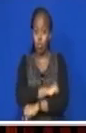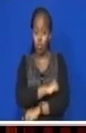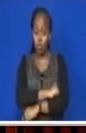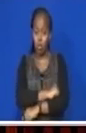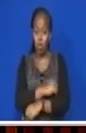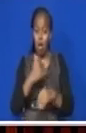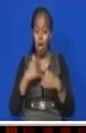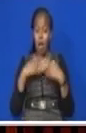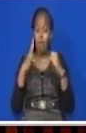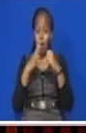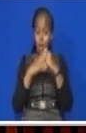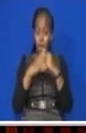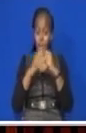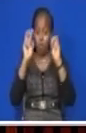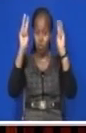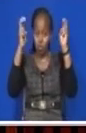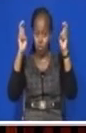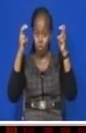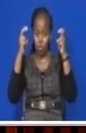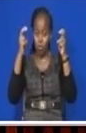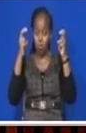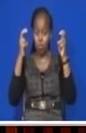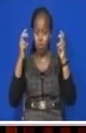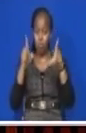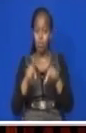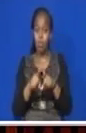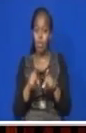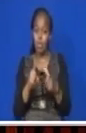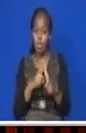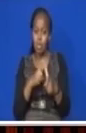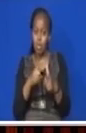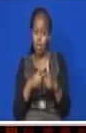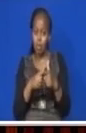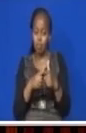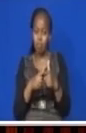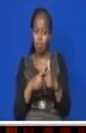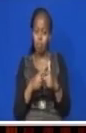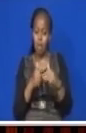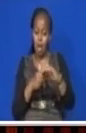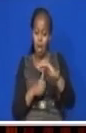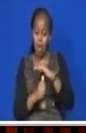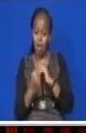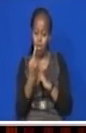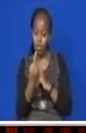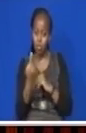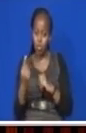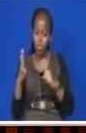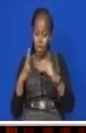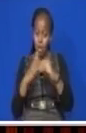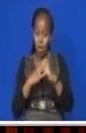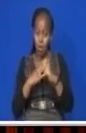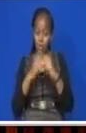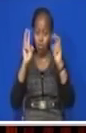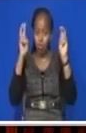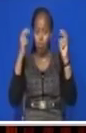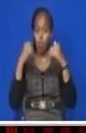9 topics in social studies. And in under these 9 topics, we have the